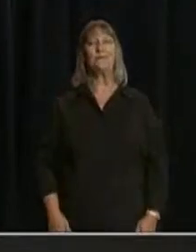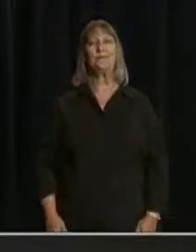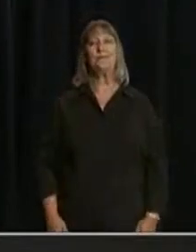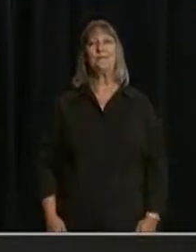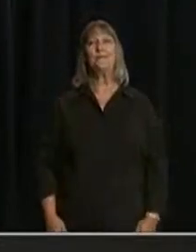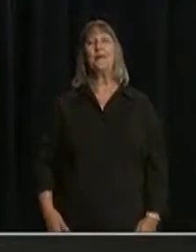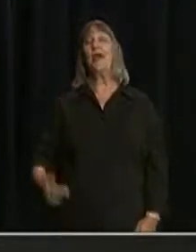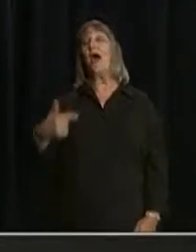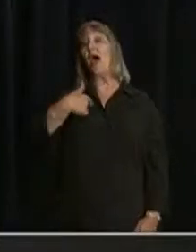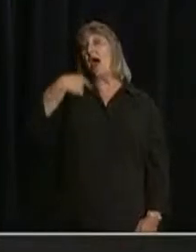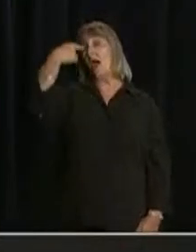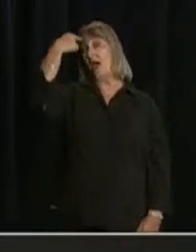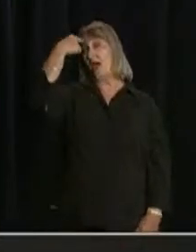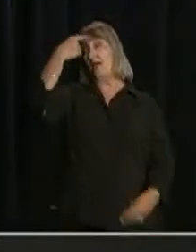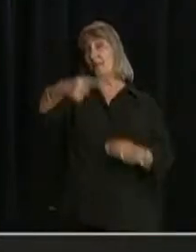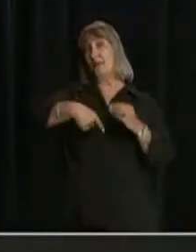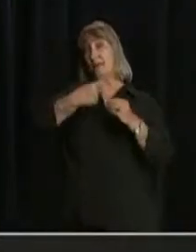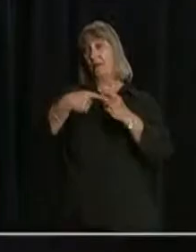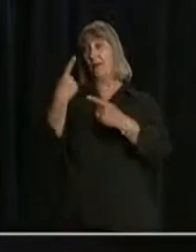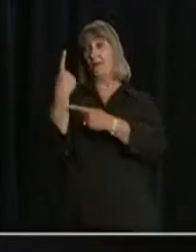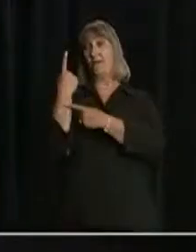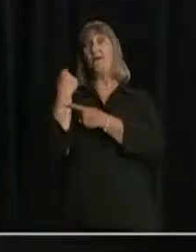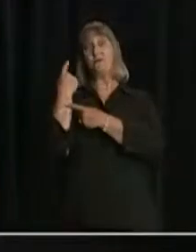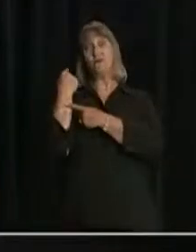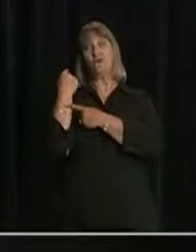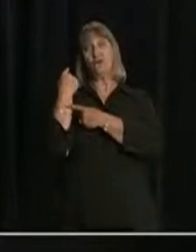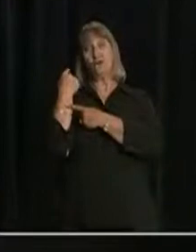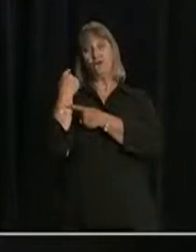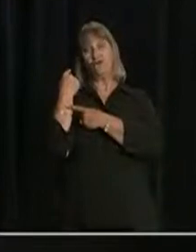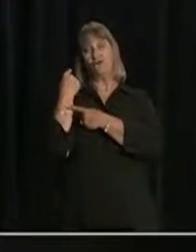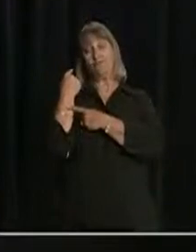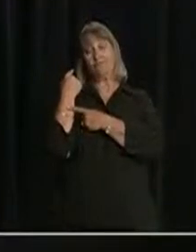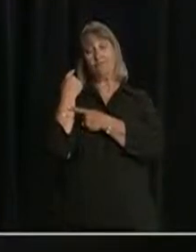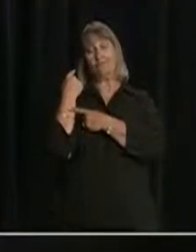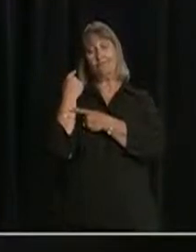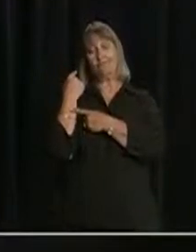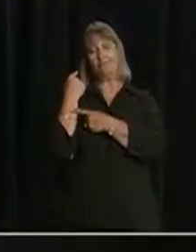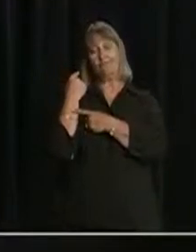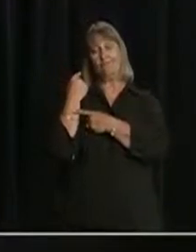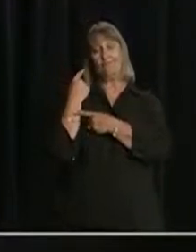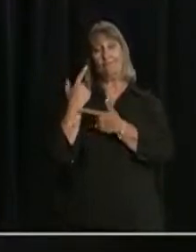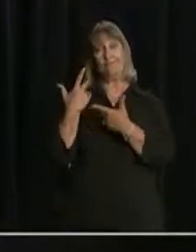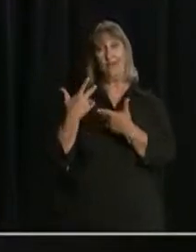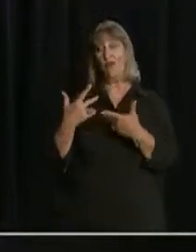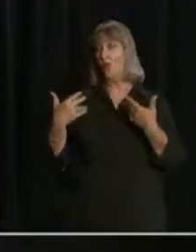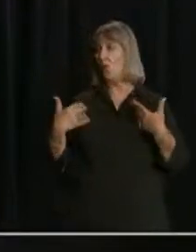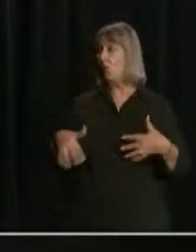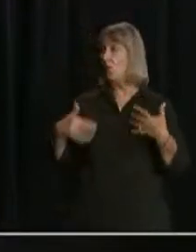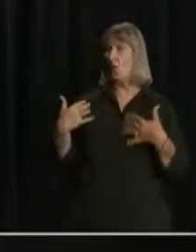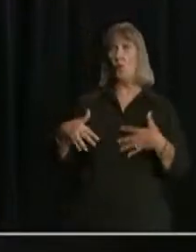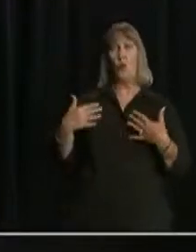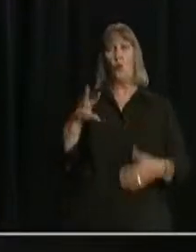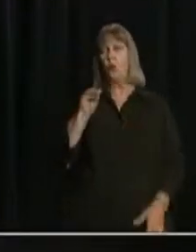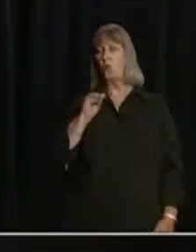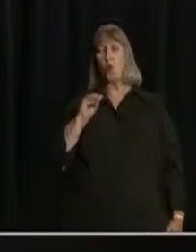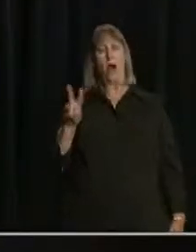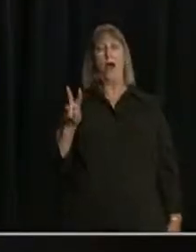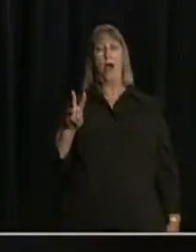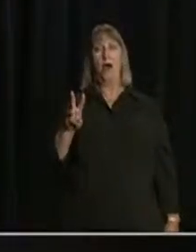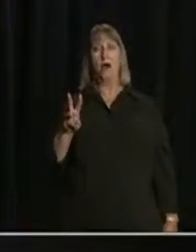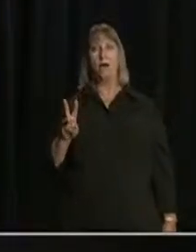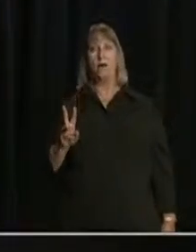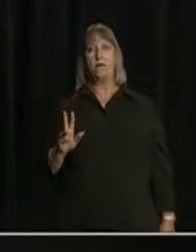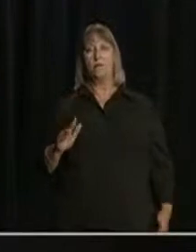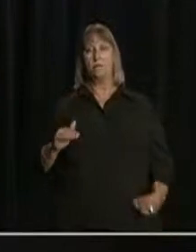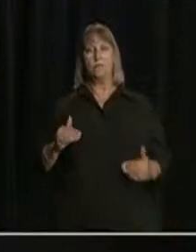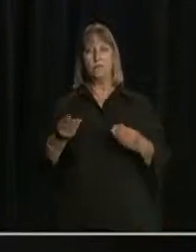we were last year, maybe a little bit before this time, and sort of feeling like, wow, we just went through a little bit of a wave